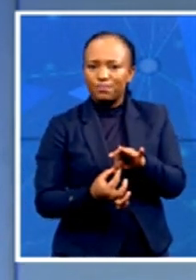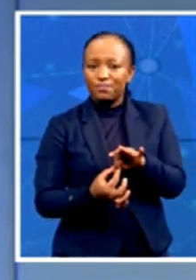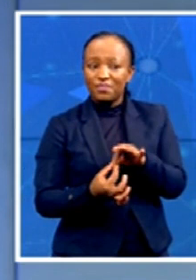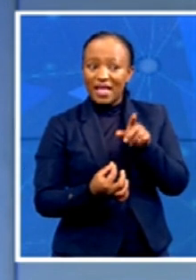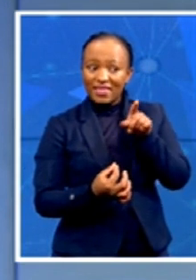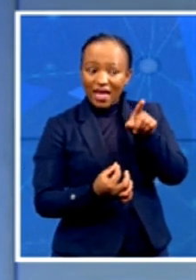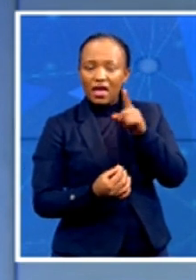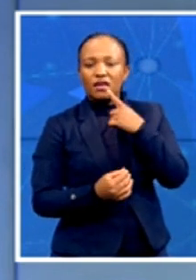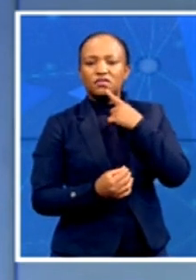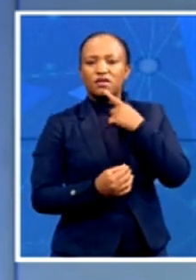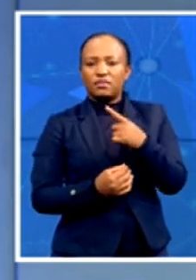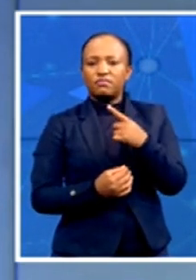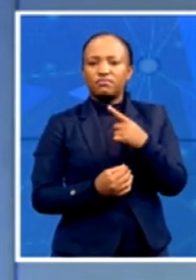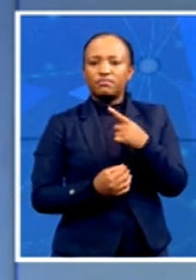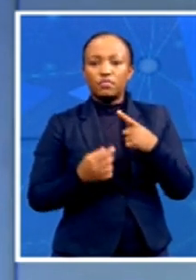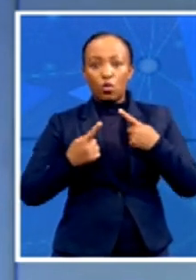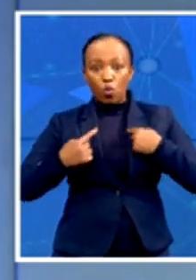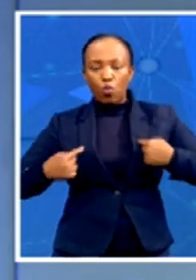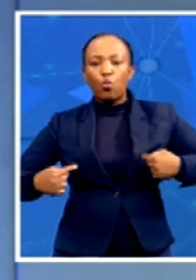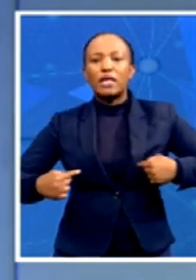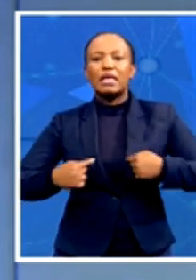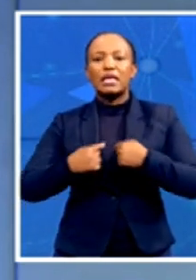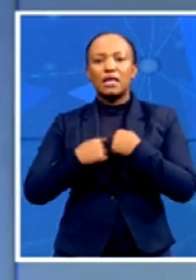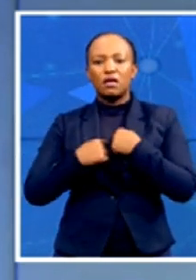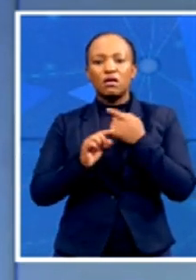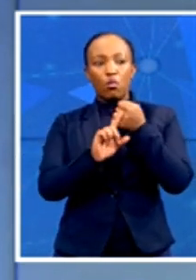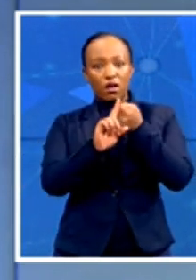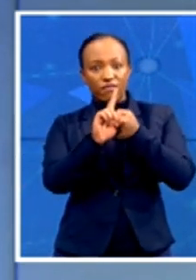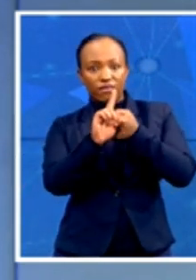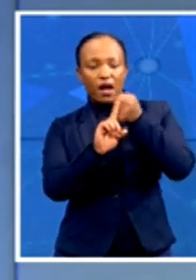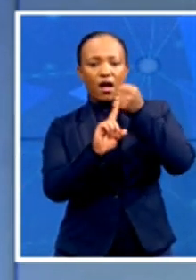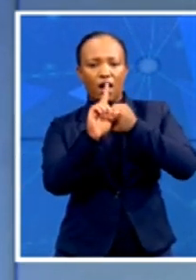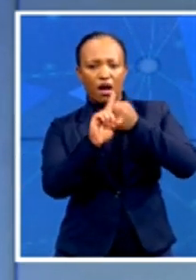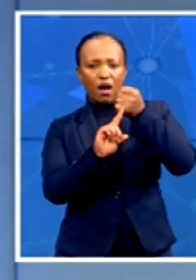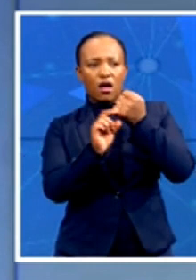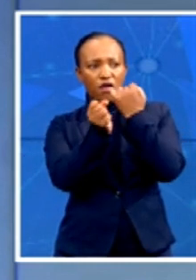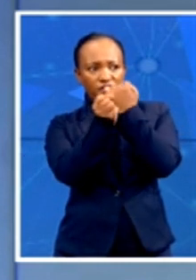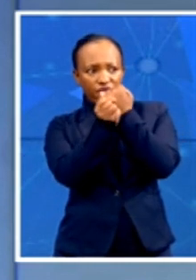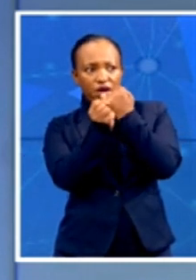we shall fight for the freedoms that they had identified in the Freedom Charter.